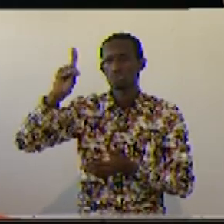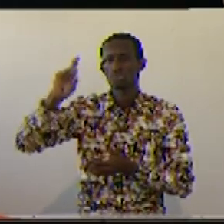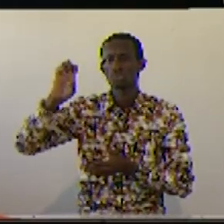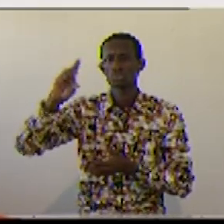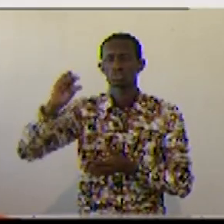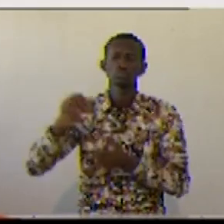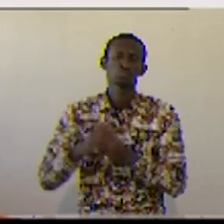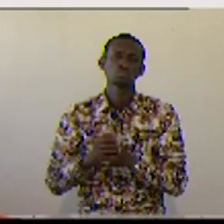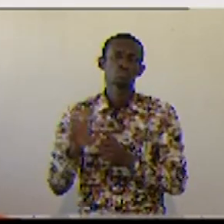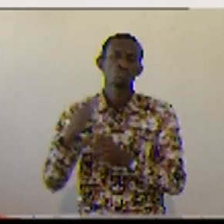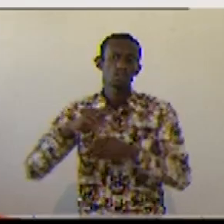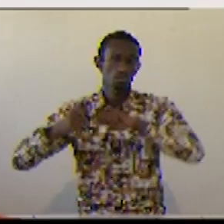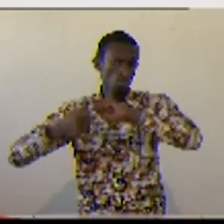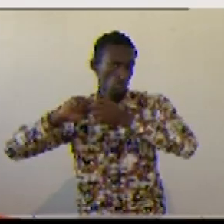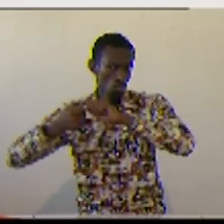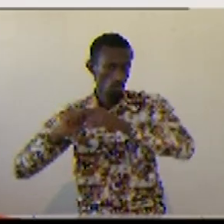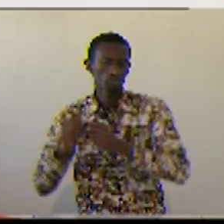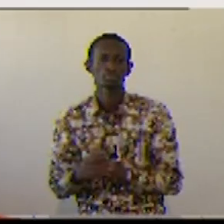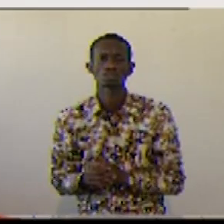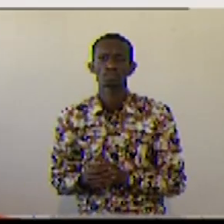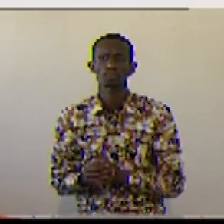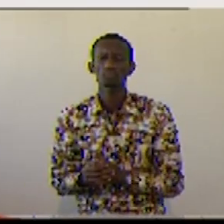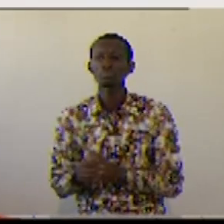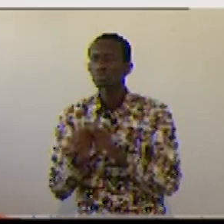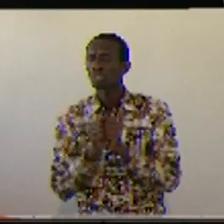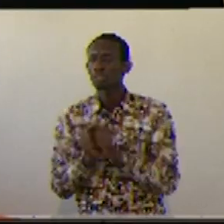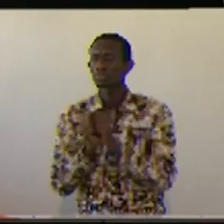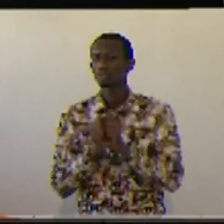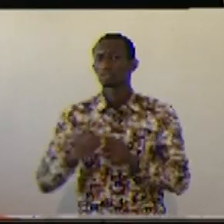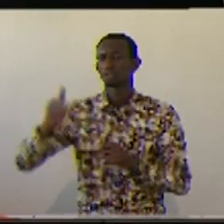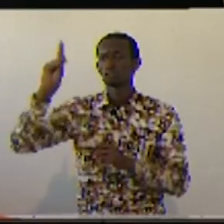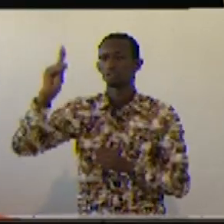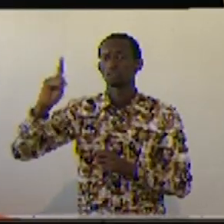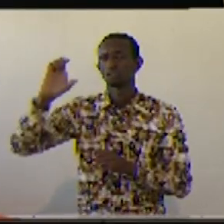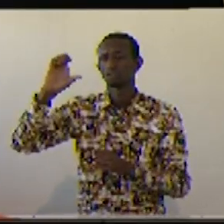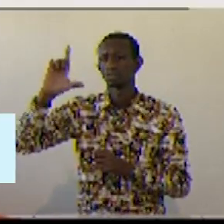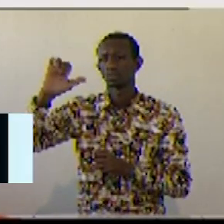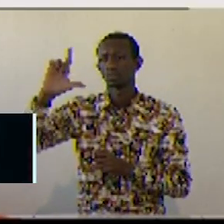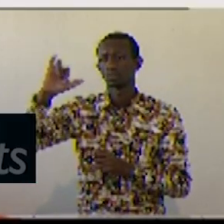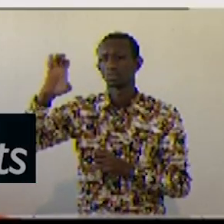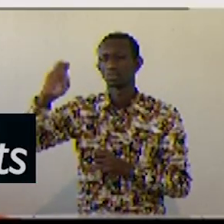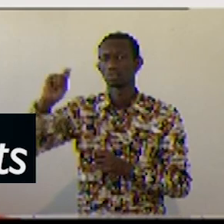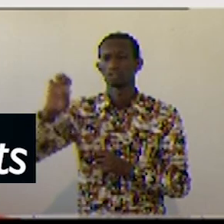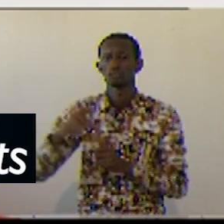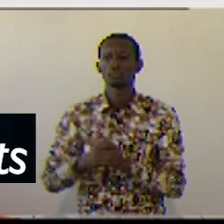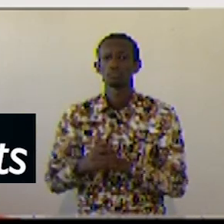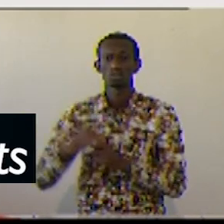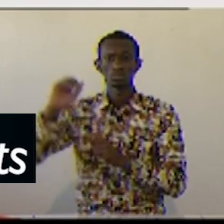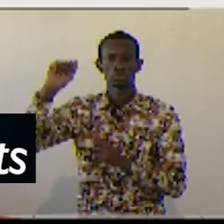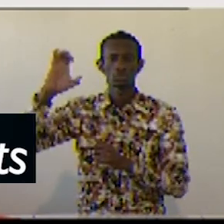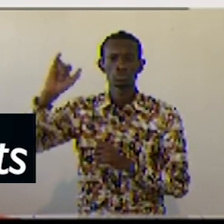dilute acid to produce an aqueous salt and hydrogen gas. So you